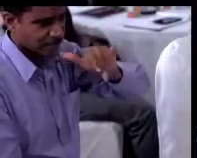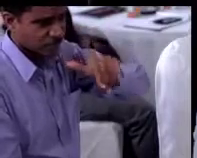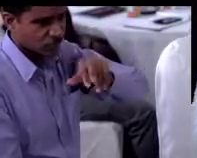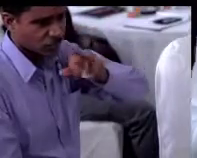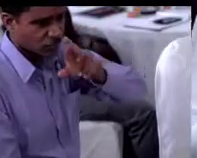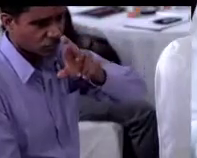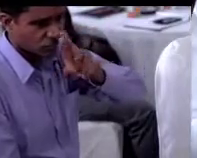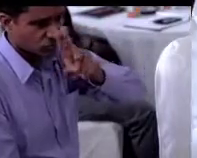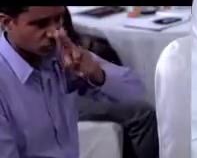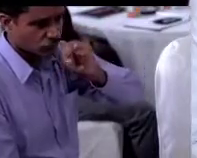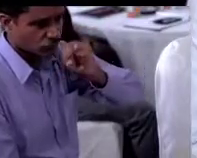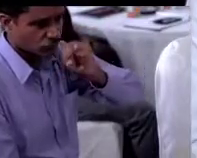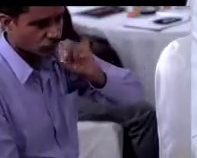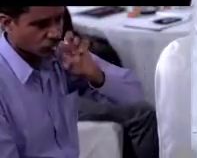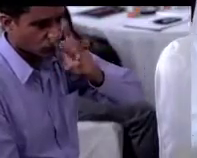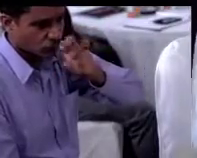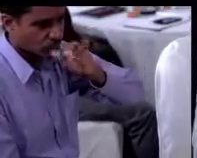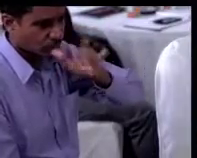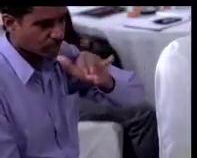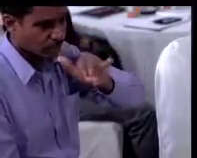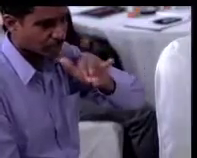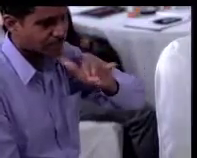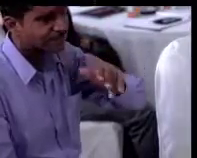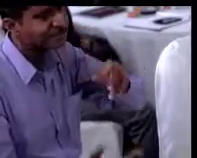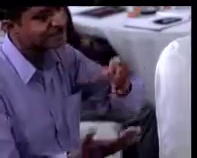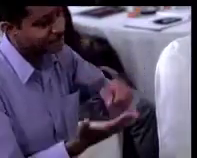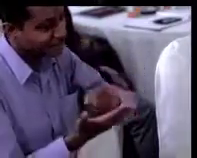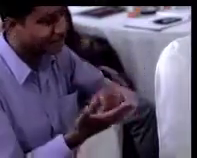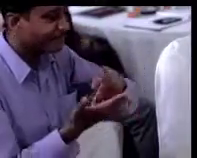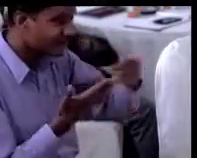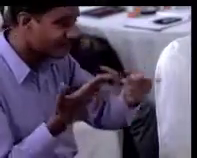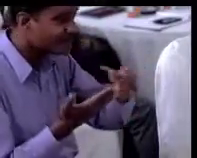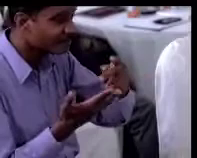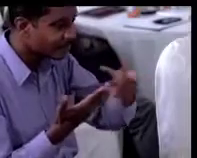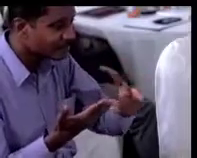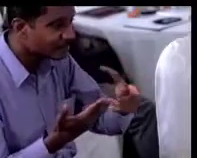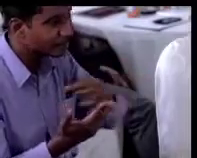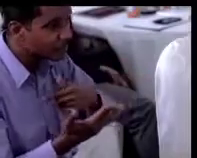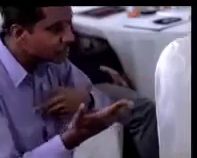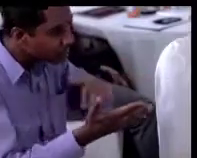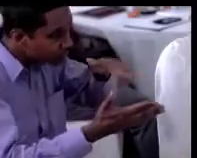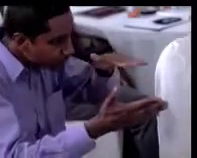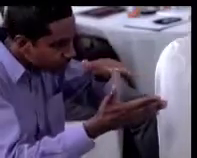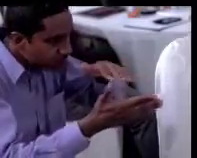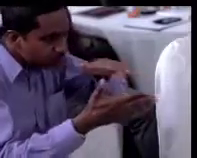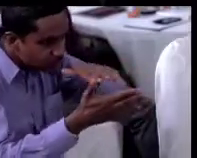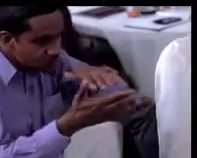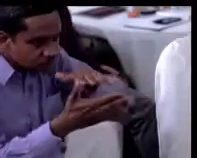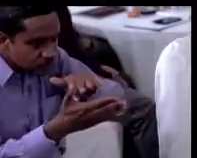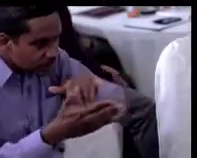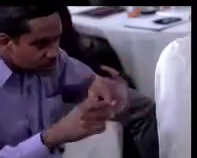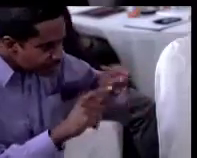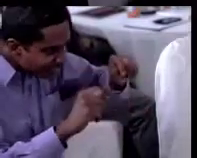a collection of failures, I would say. It has been trial and error. I have no formal education in business. It has